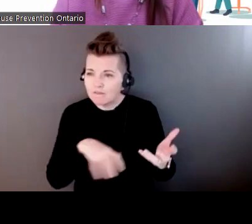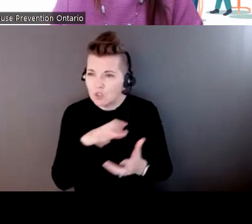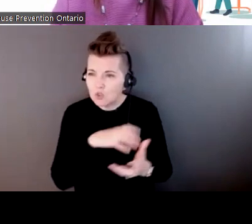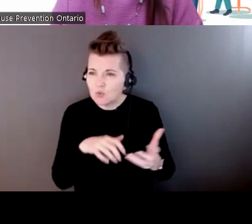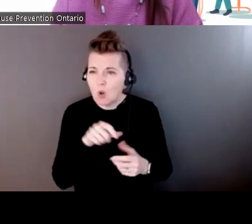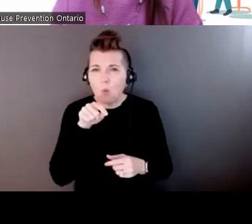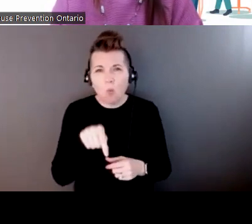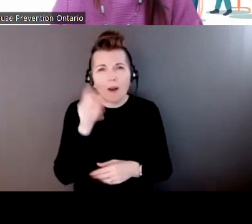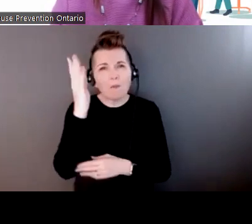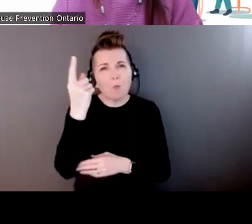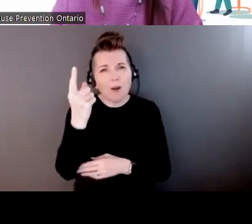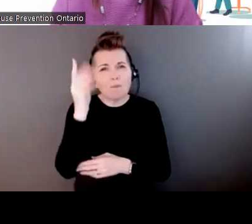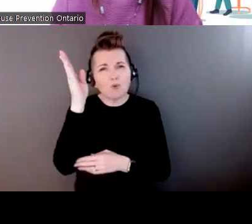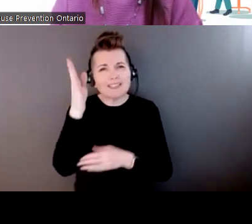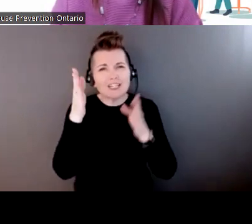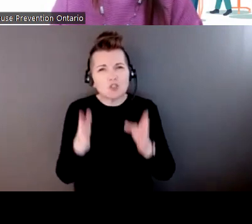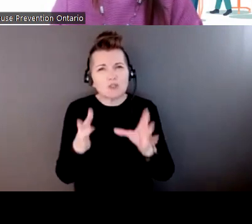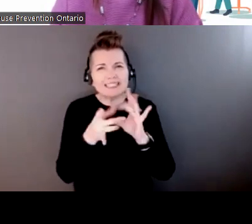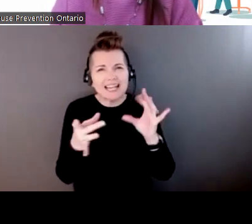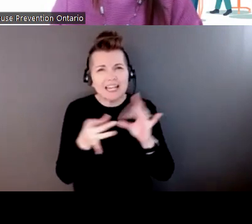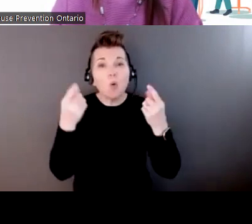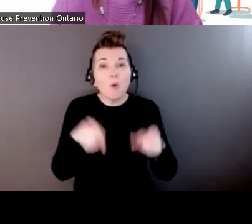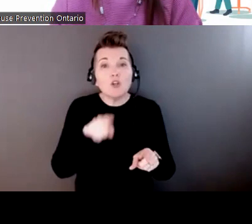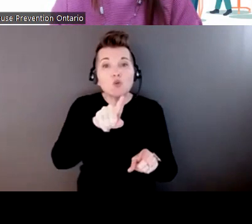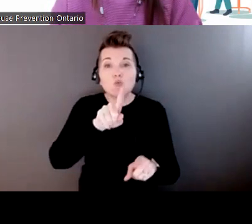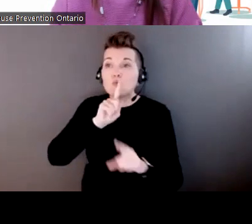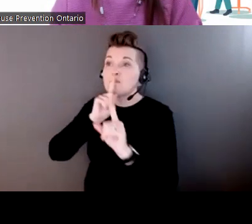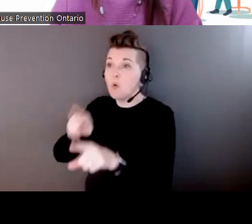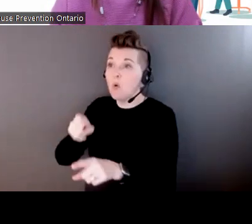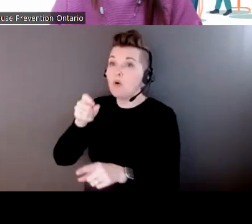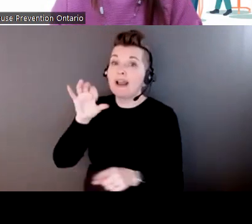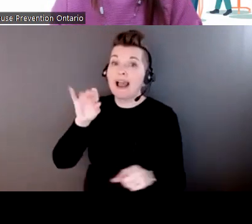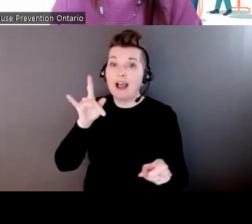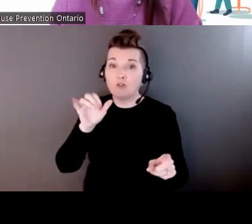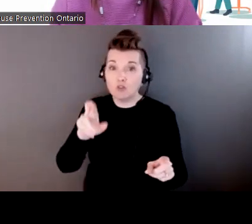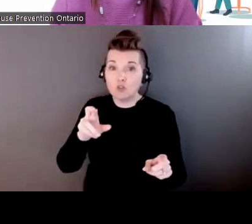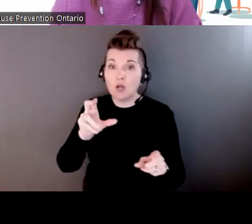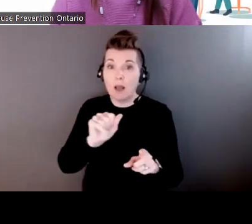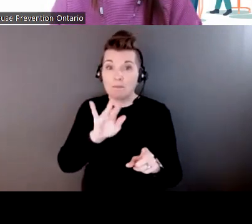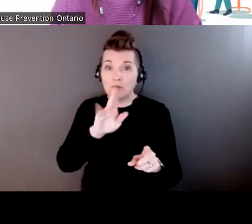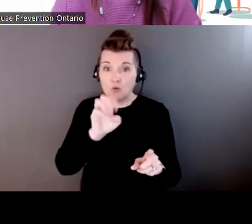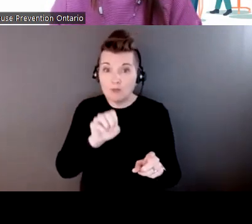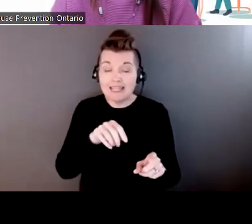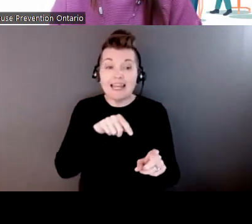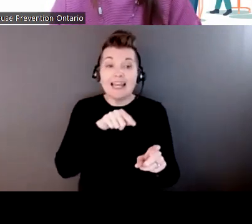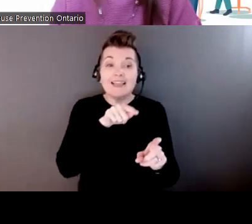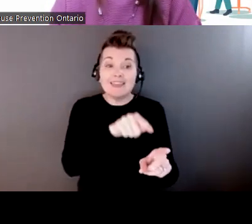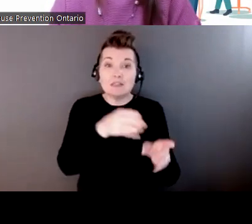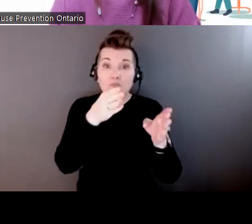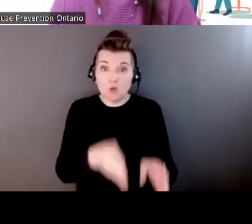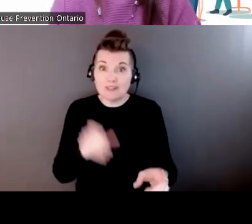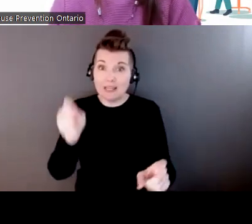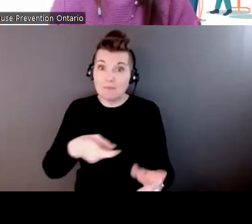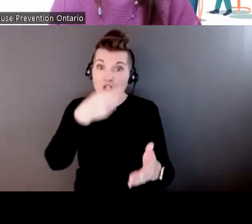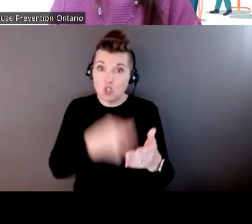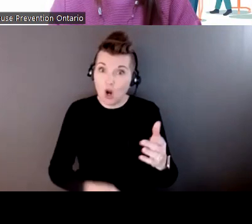presenter stated that once you report elder abuse, the person can be charged even if they don't want to take it that far. However, another presenter